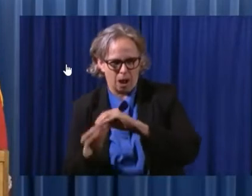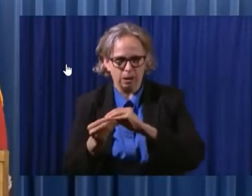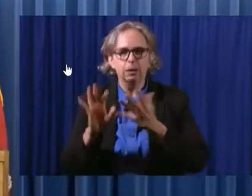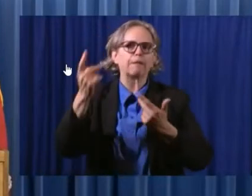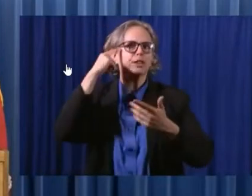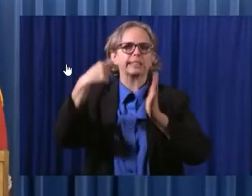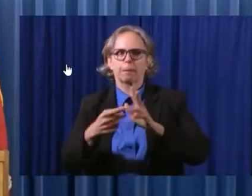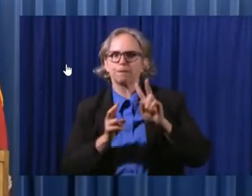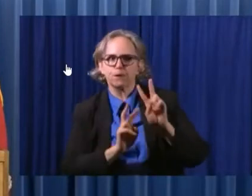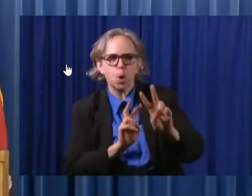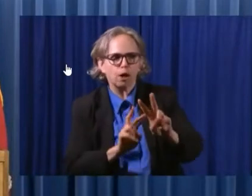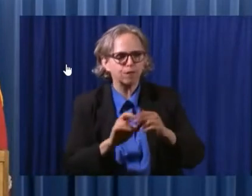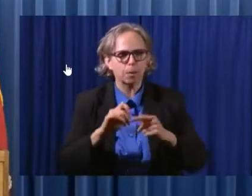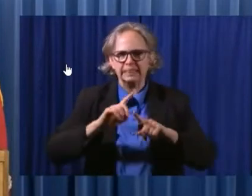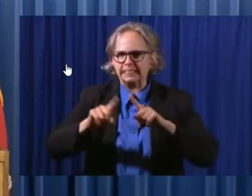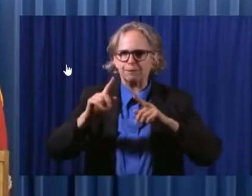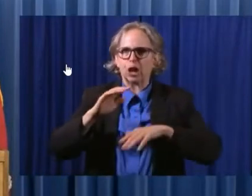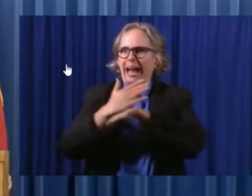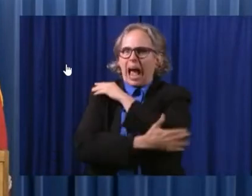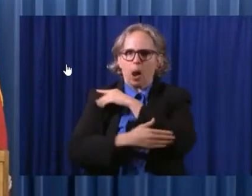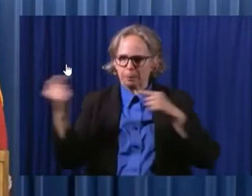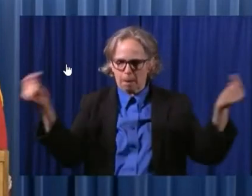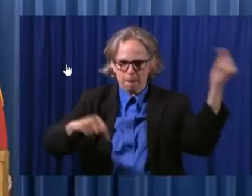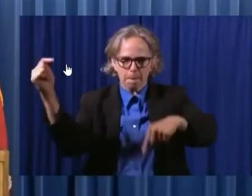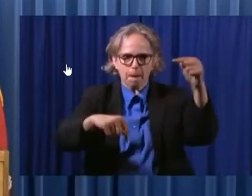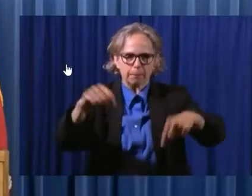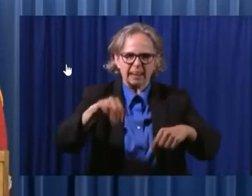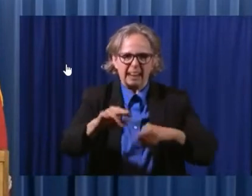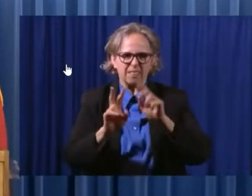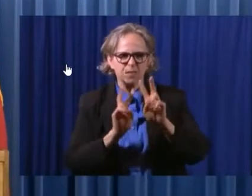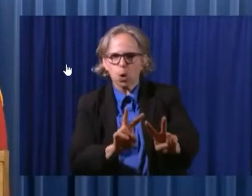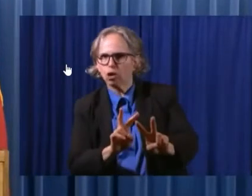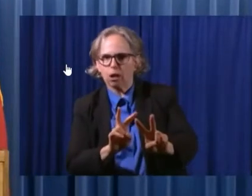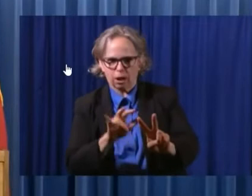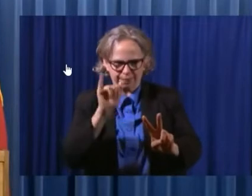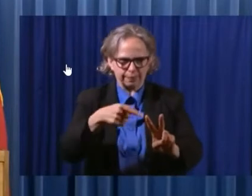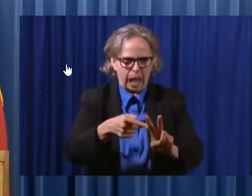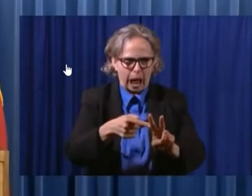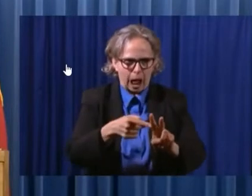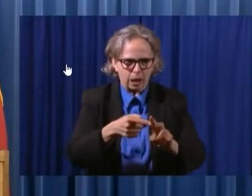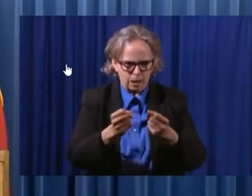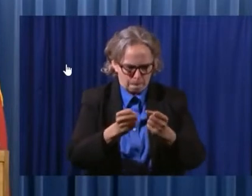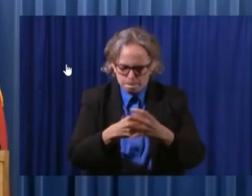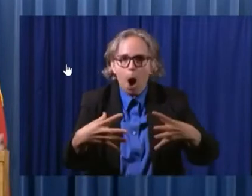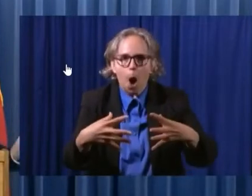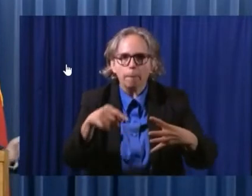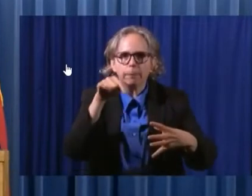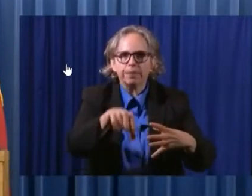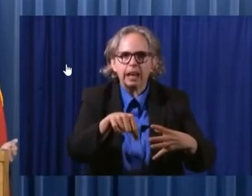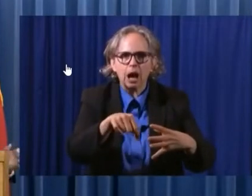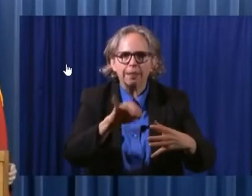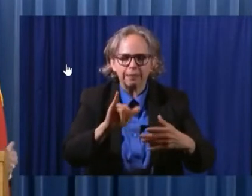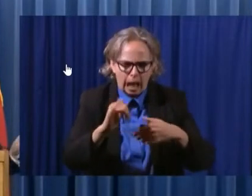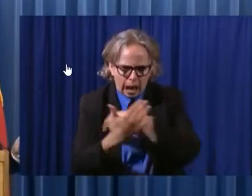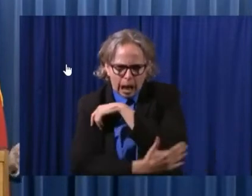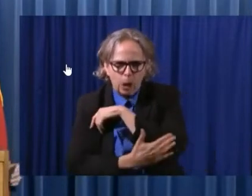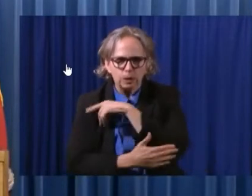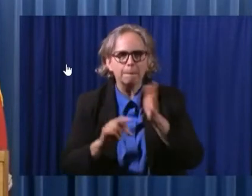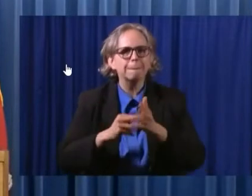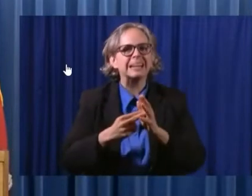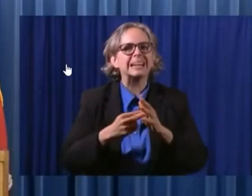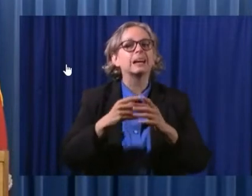county. So you report the outbreak in one county, but if you look at the numbers where they're attributable to, you're going to go back